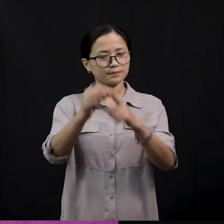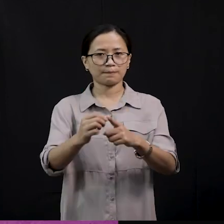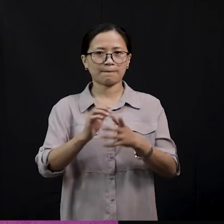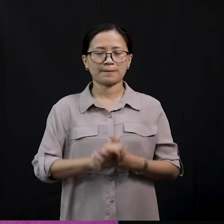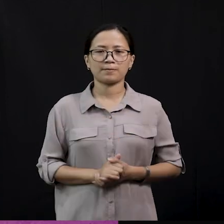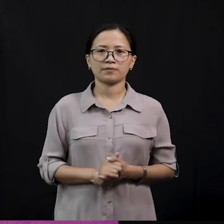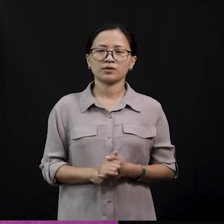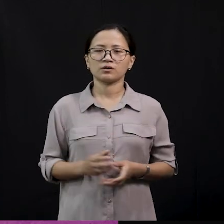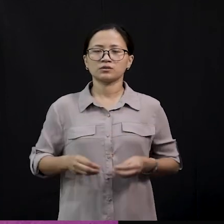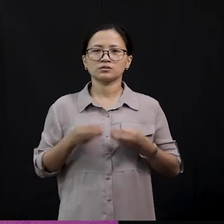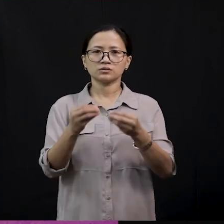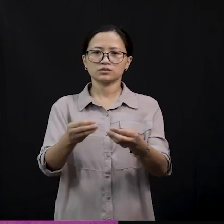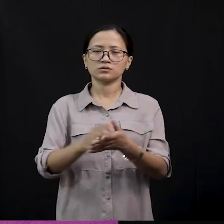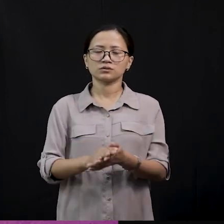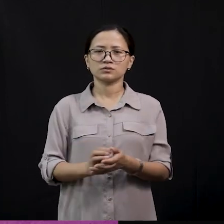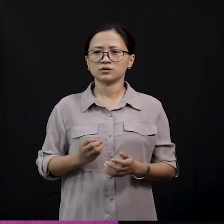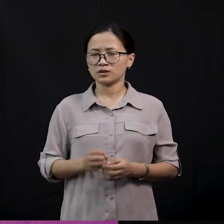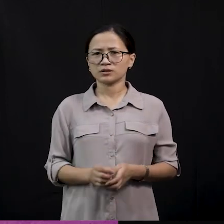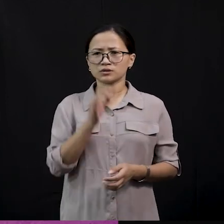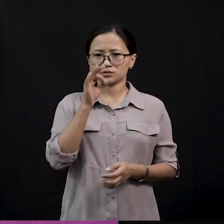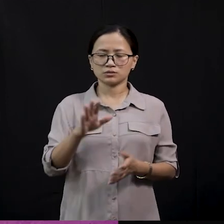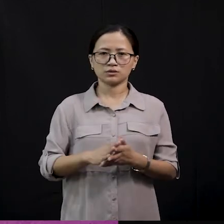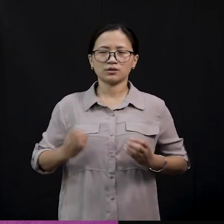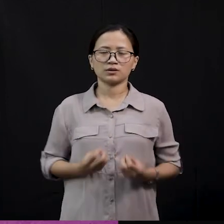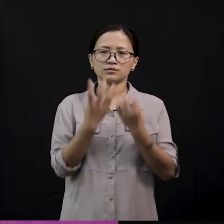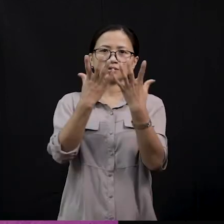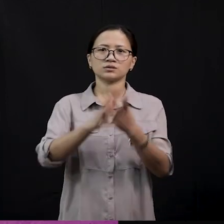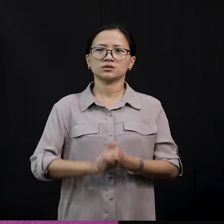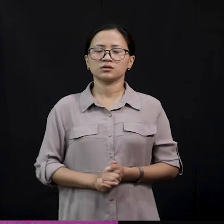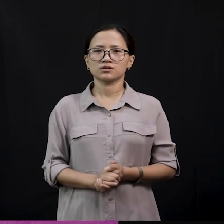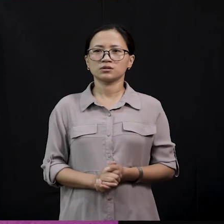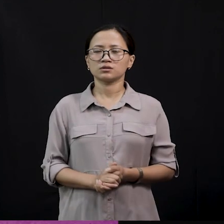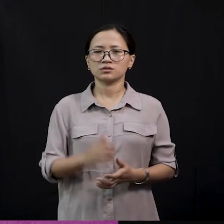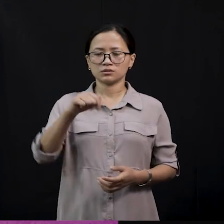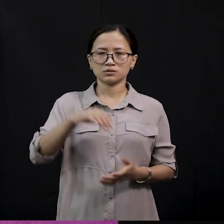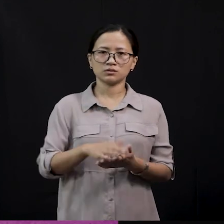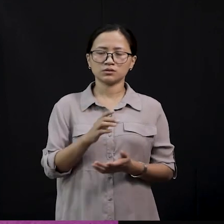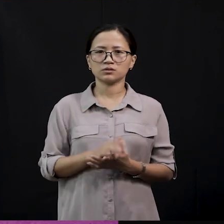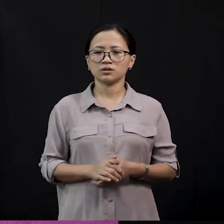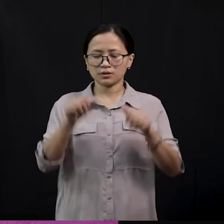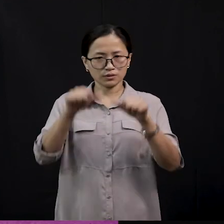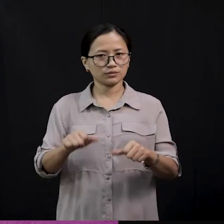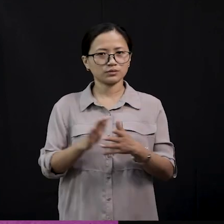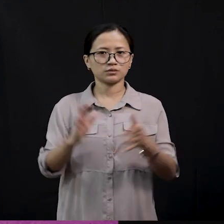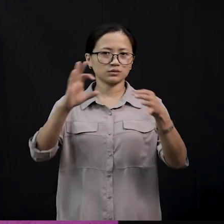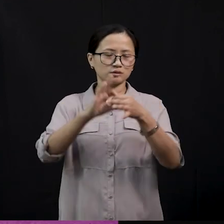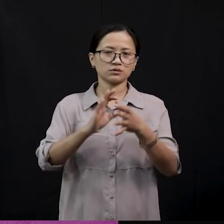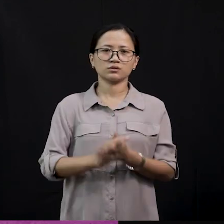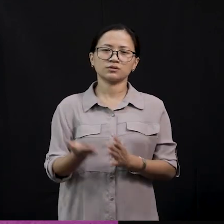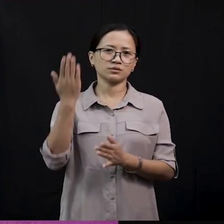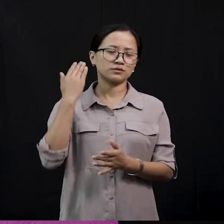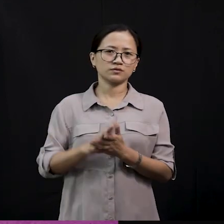which will give him true happiness, bliss, and peace. And so here, I'm sure you are able to make the connection